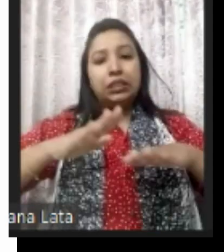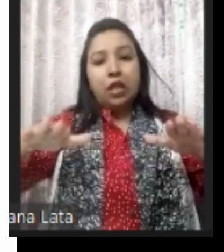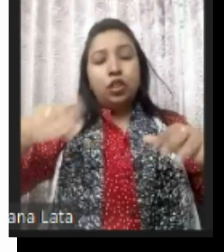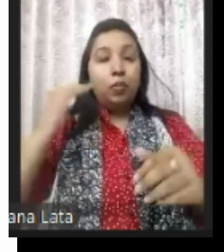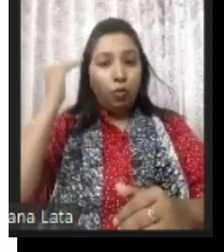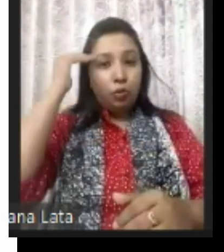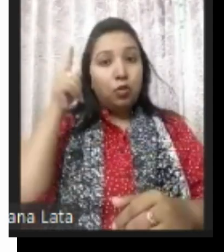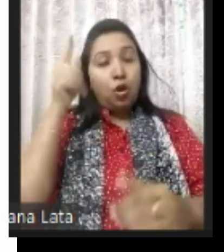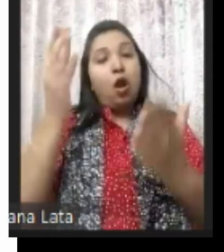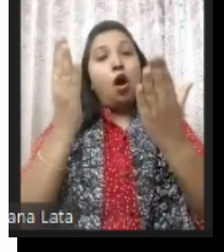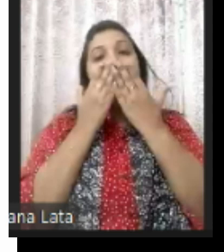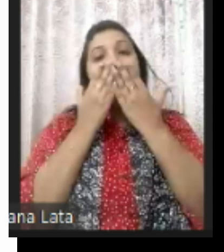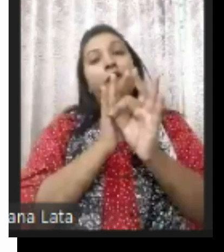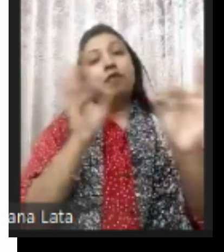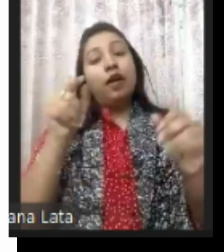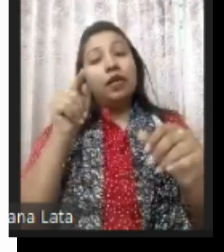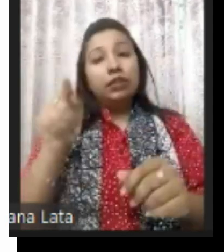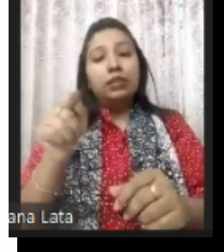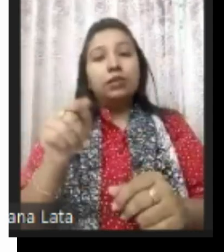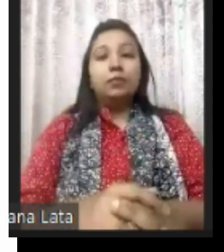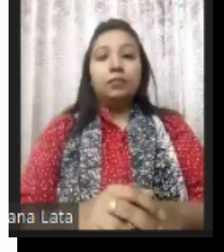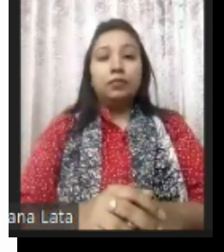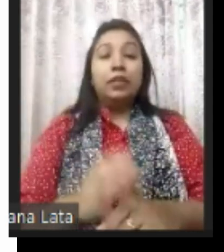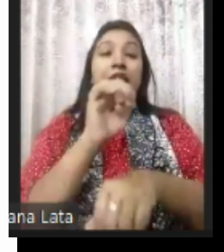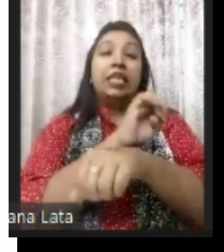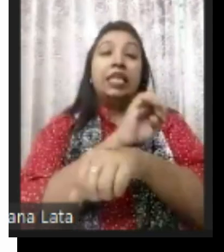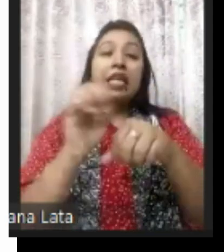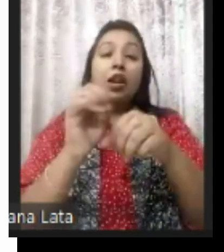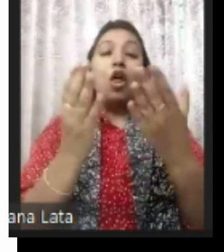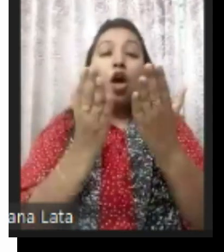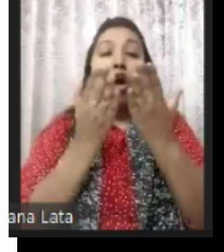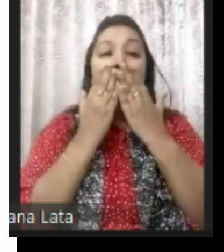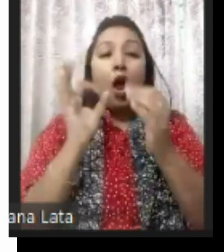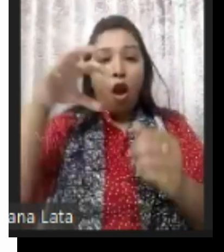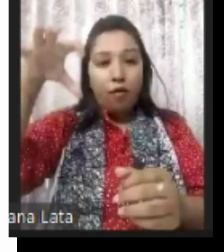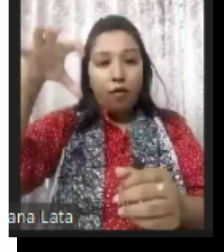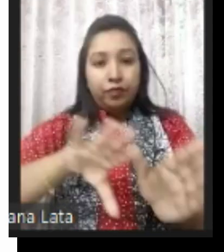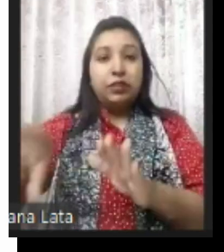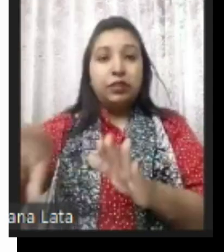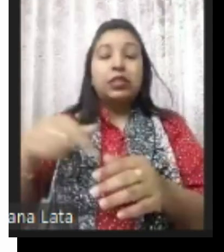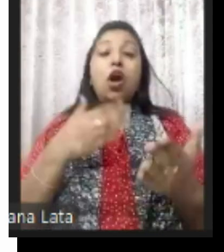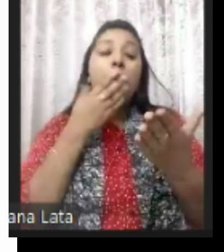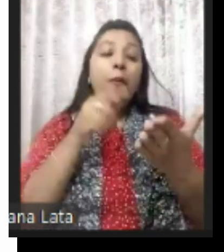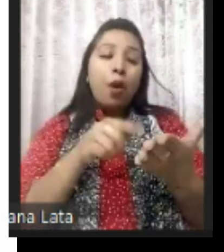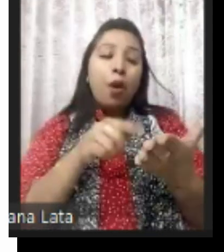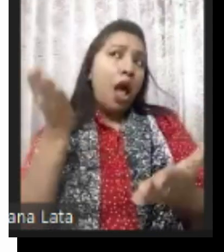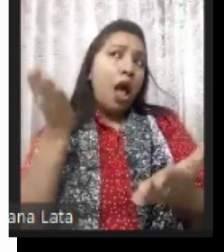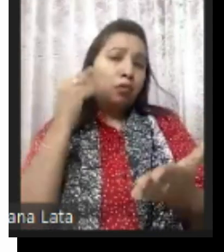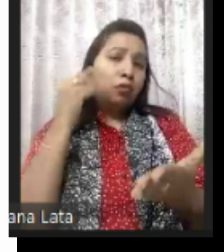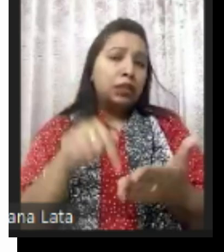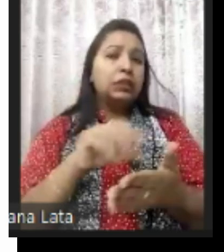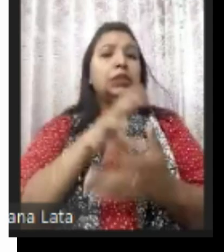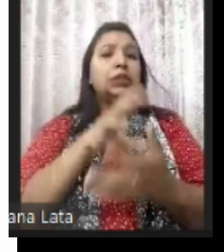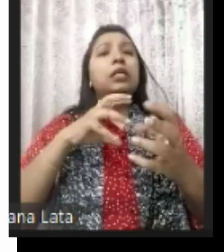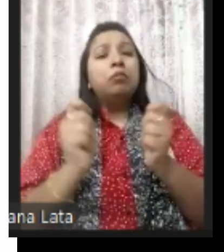there. We have established accessible e-learning center, developed some accessible reading materials, and train the youth with